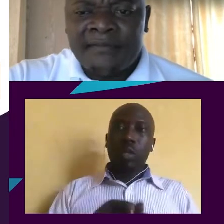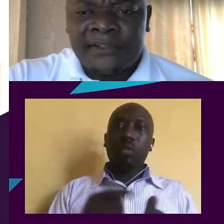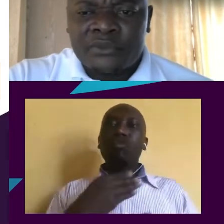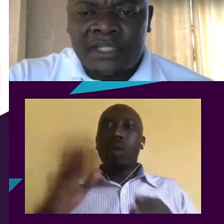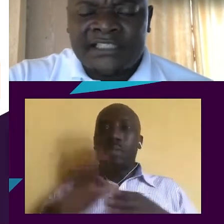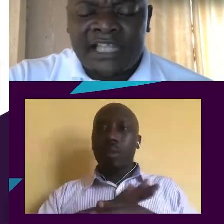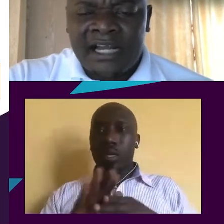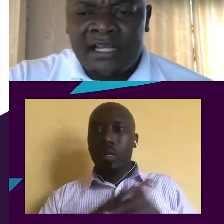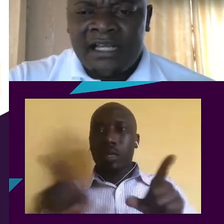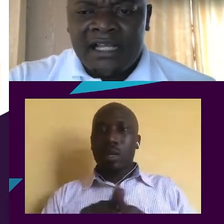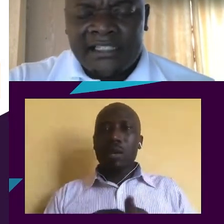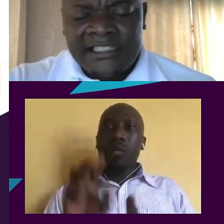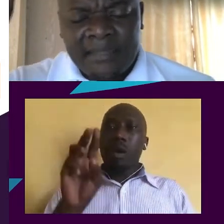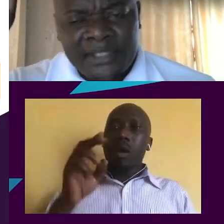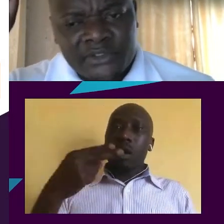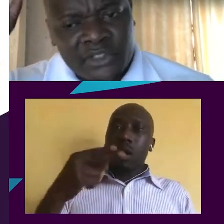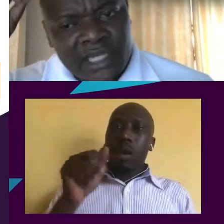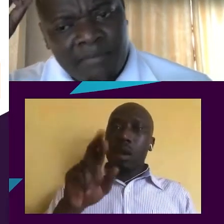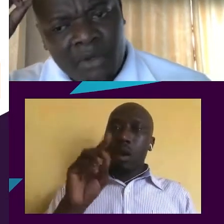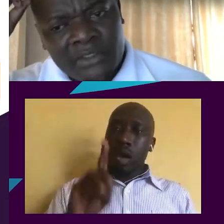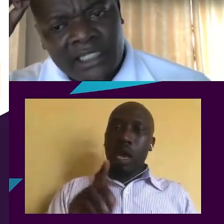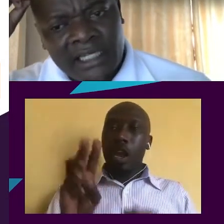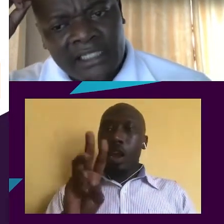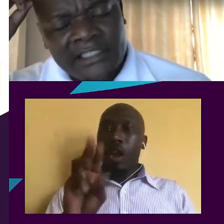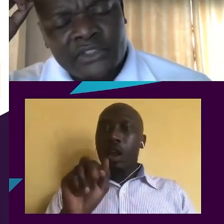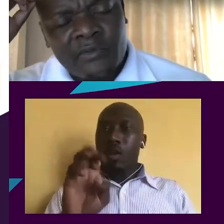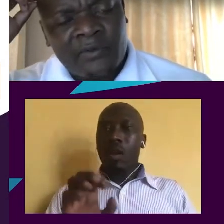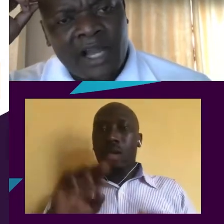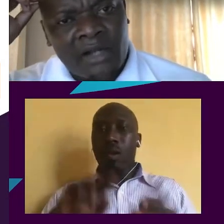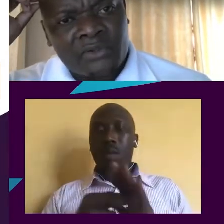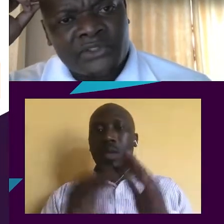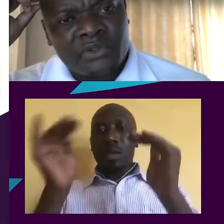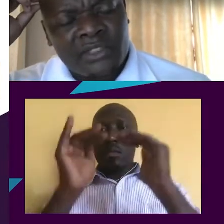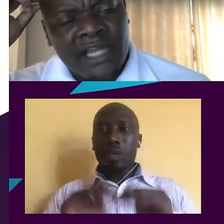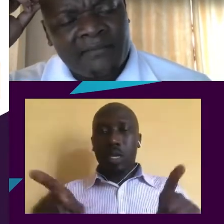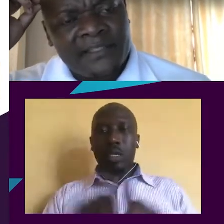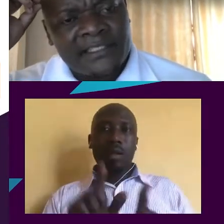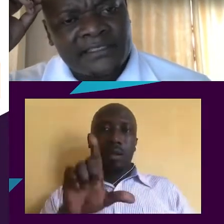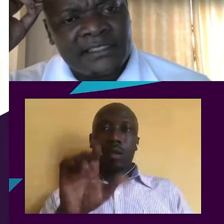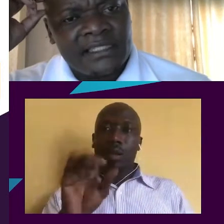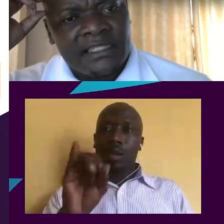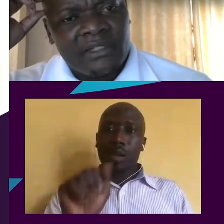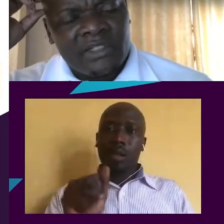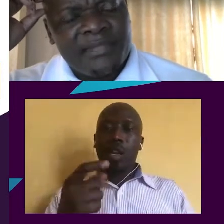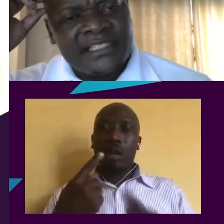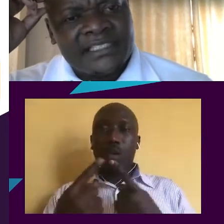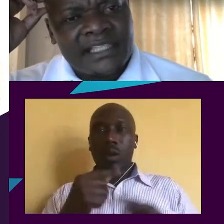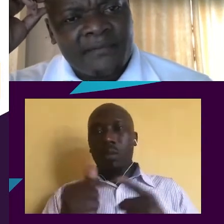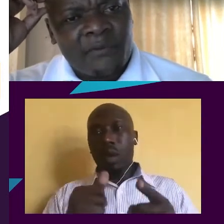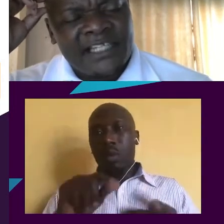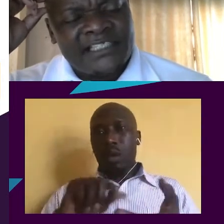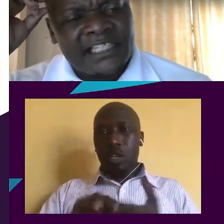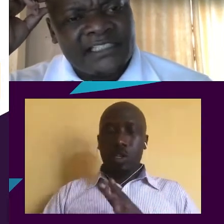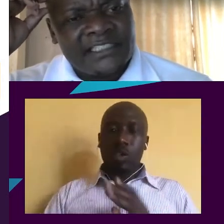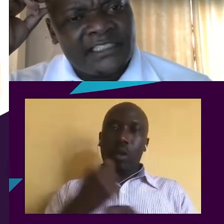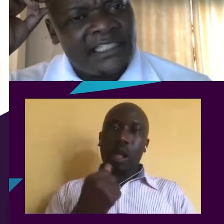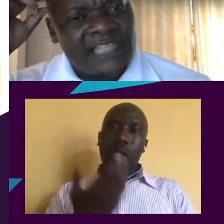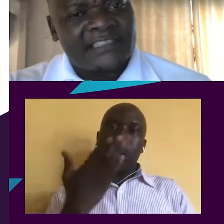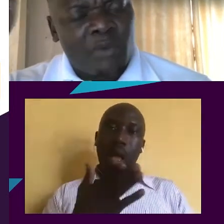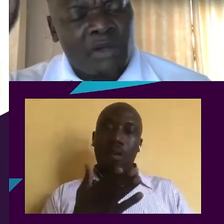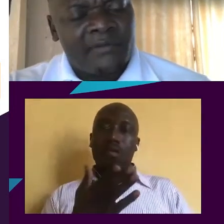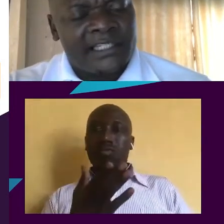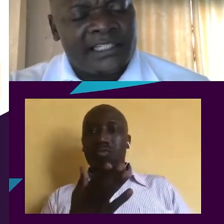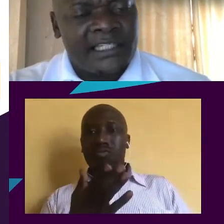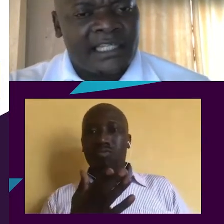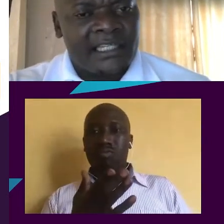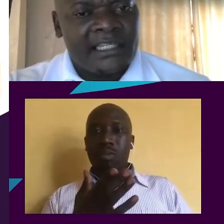we mean infrastructure. Lydia mentioned about the issue of girls not being safe when changing.